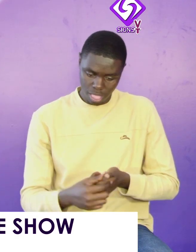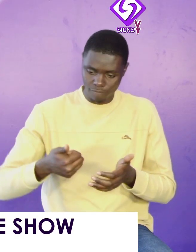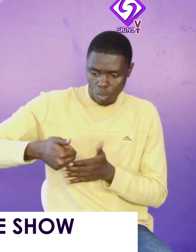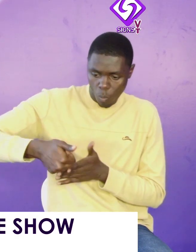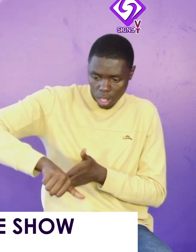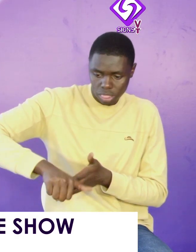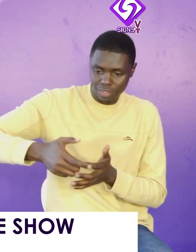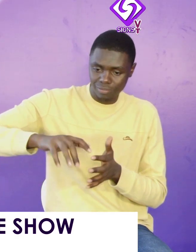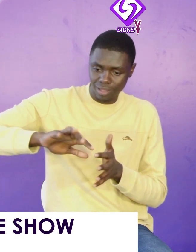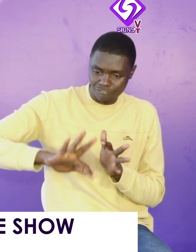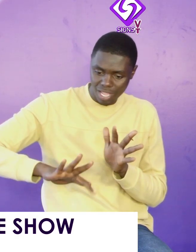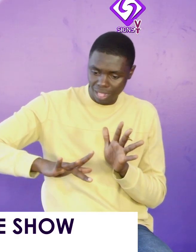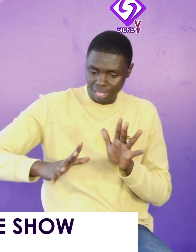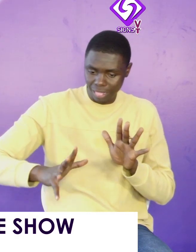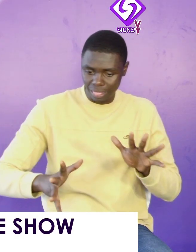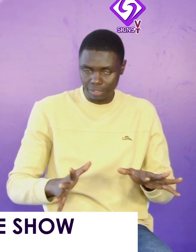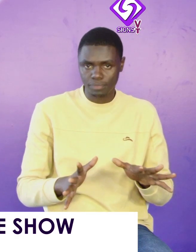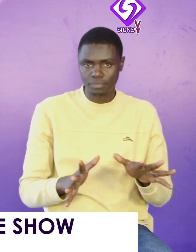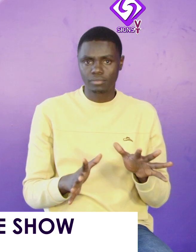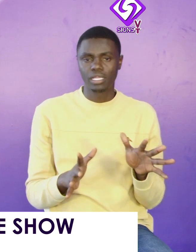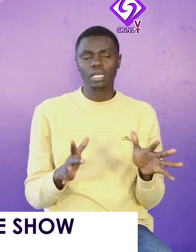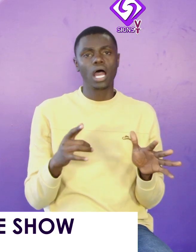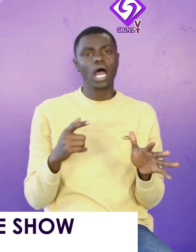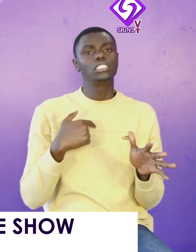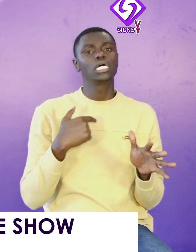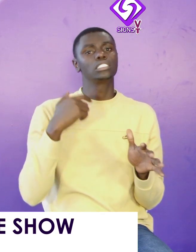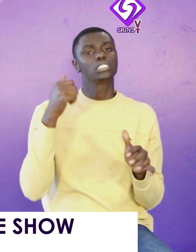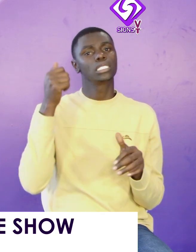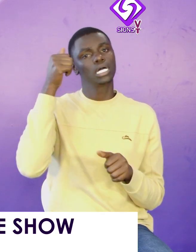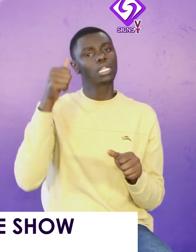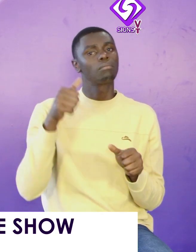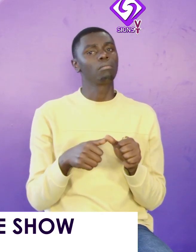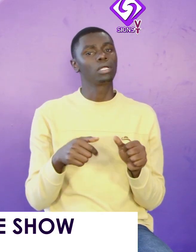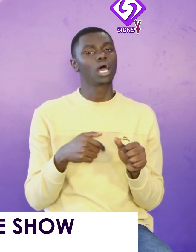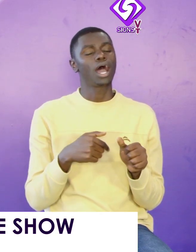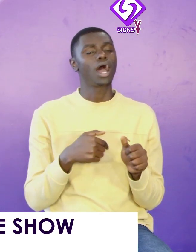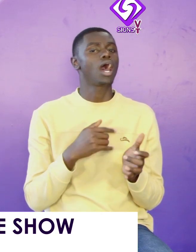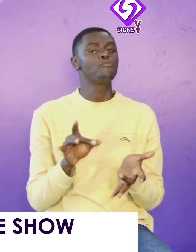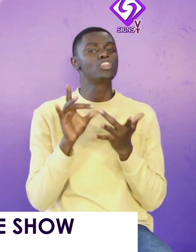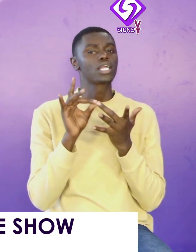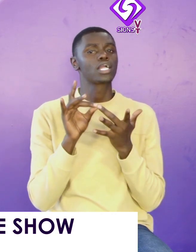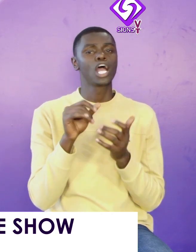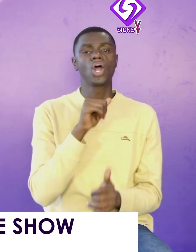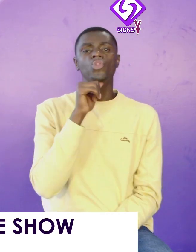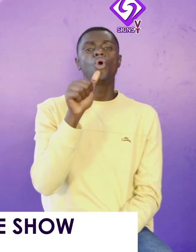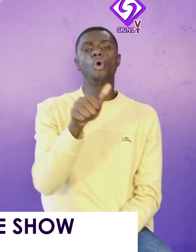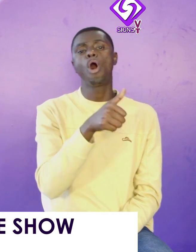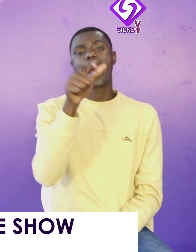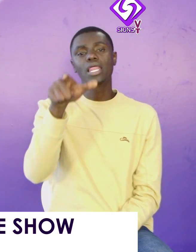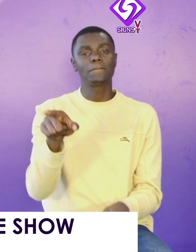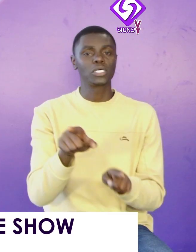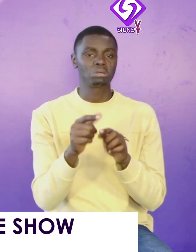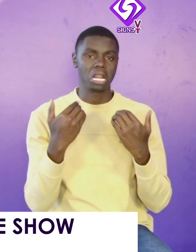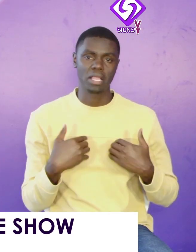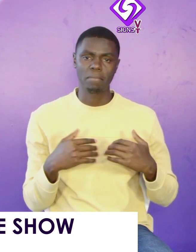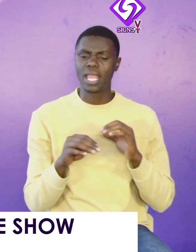all forms of fingerprints. It just hit me that I am unique. There is nobody else like me. There is